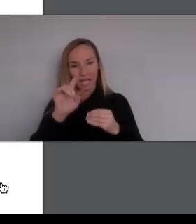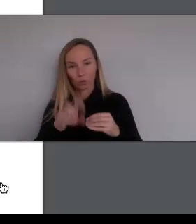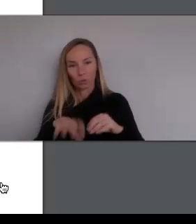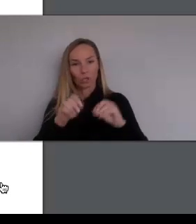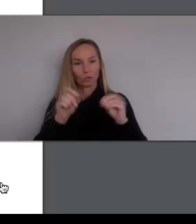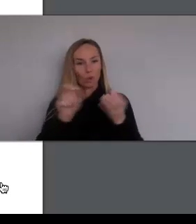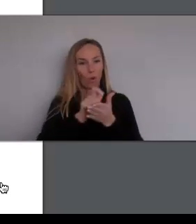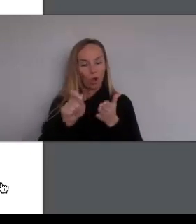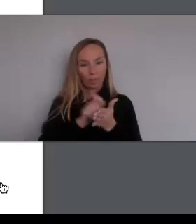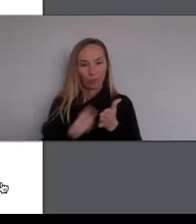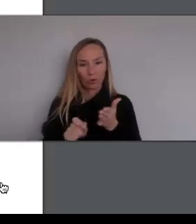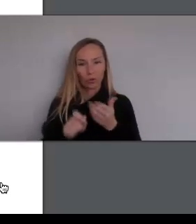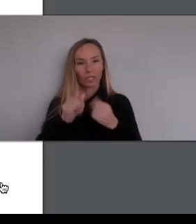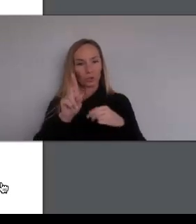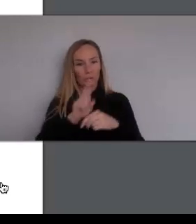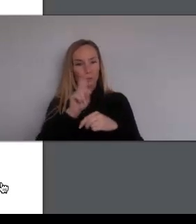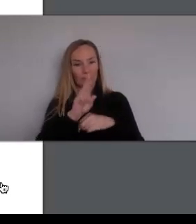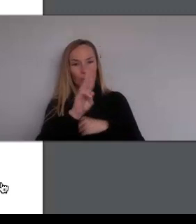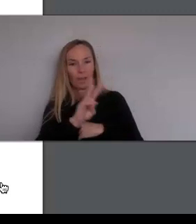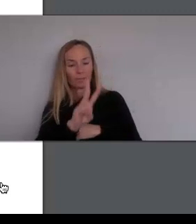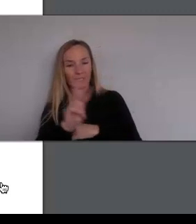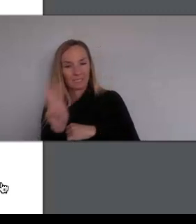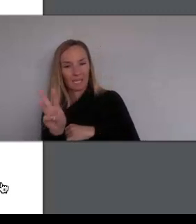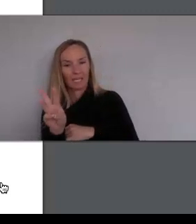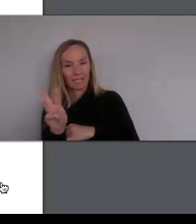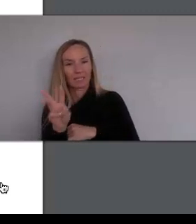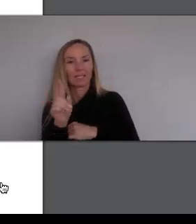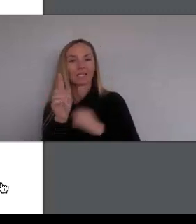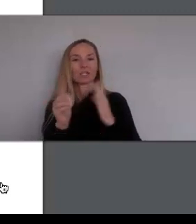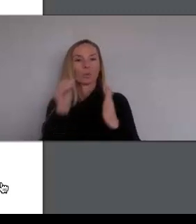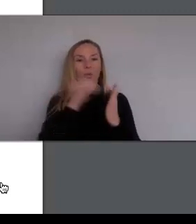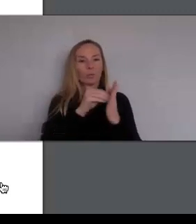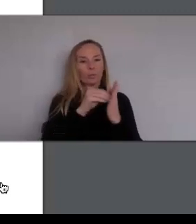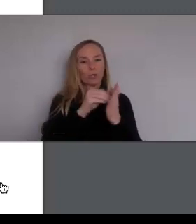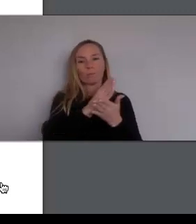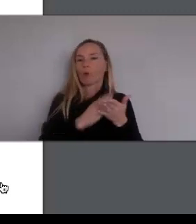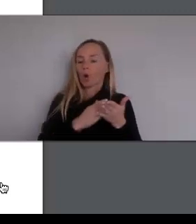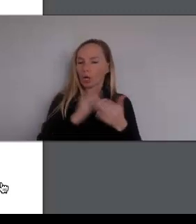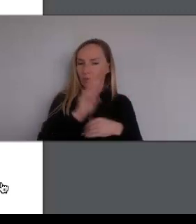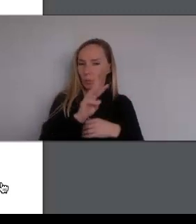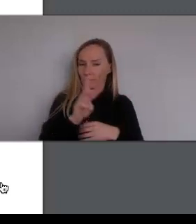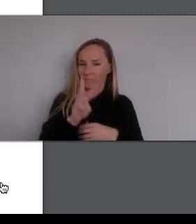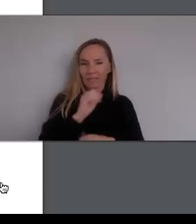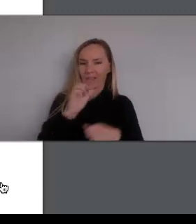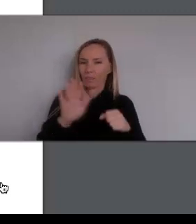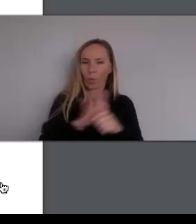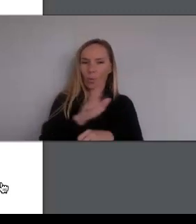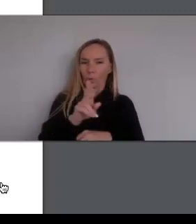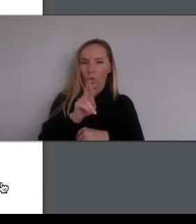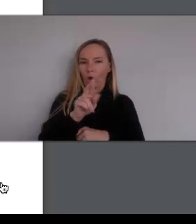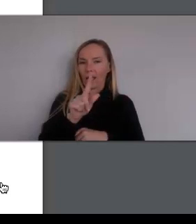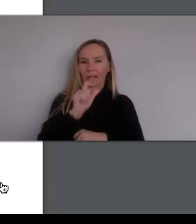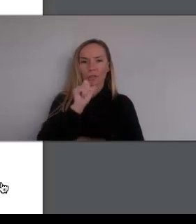title, and you're using a website, then you would put part of the website, not the whole URL. Please don't